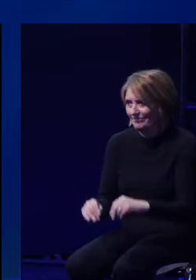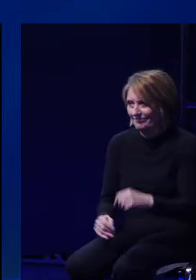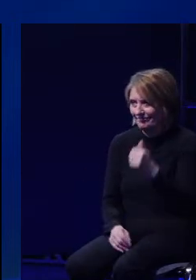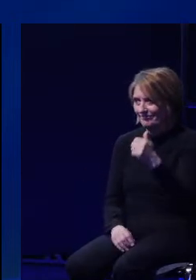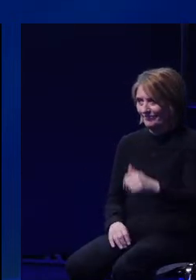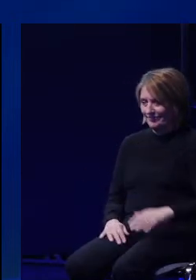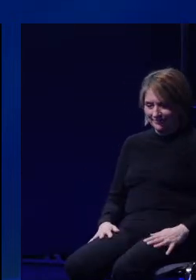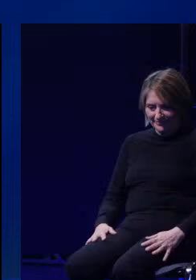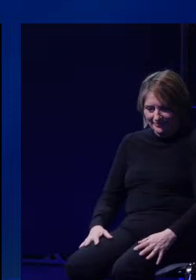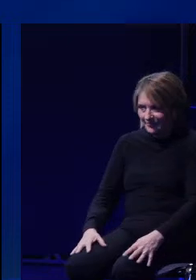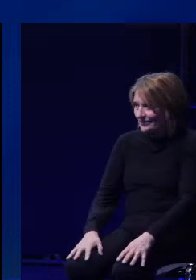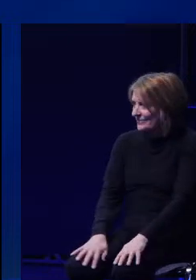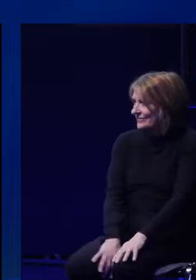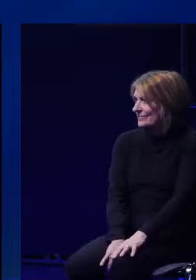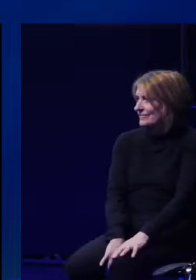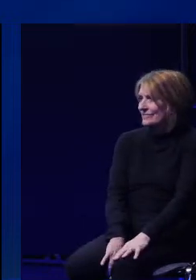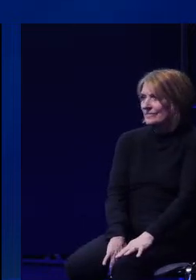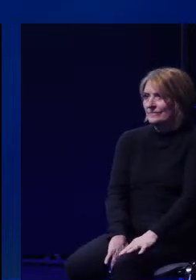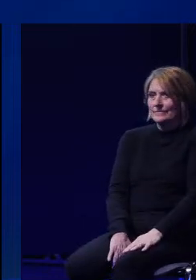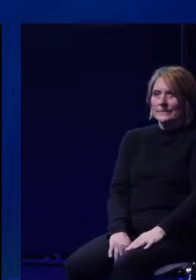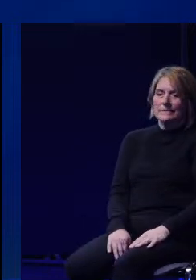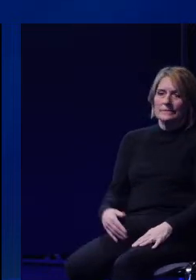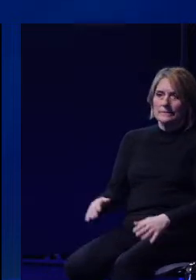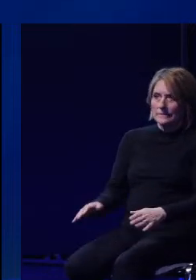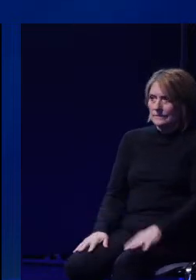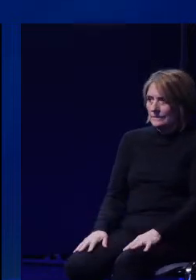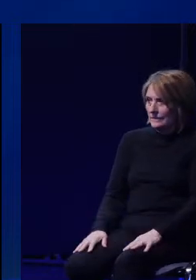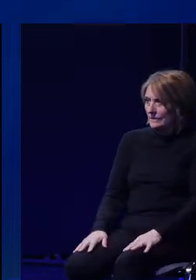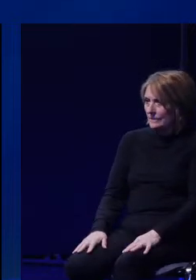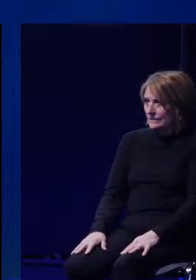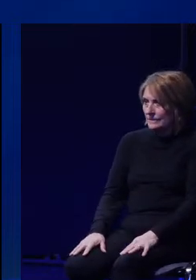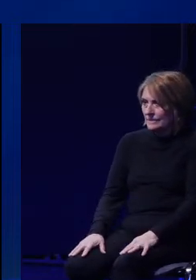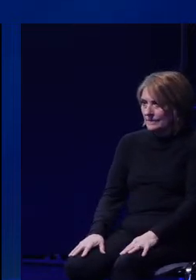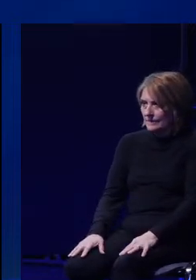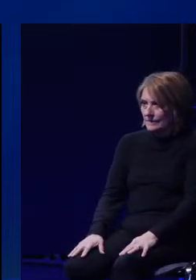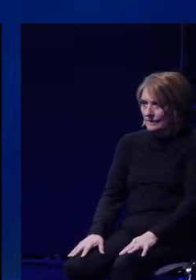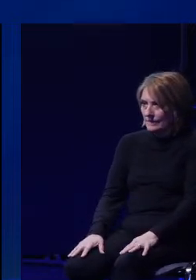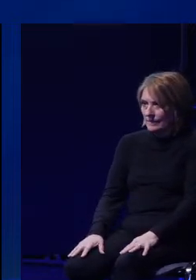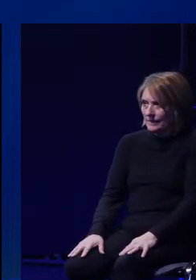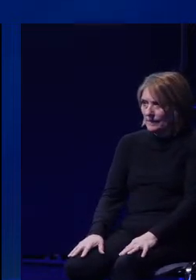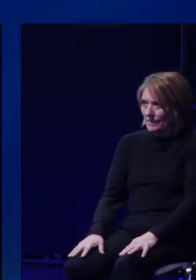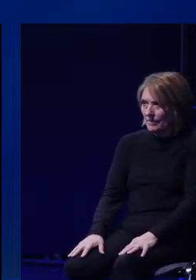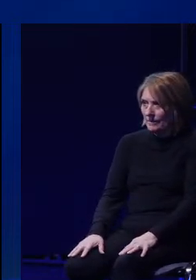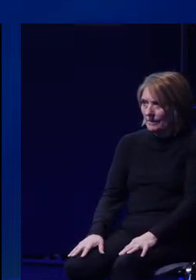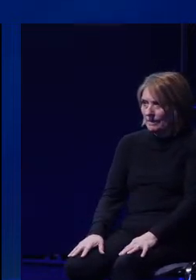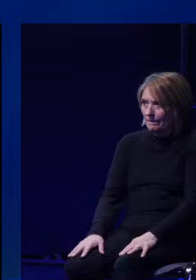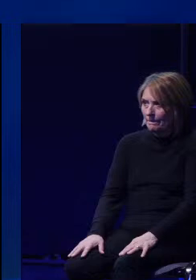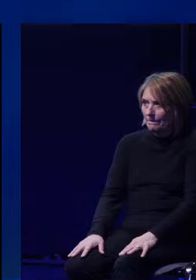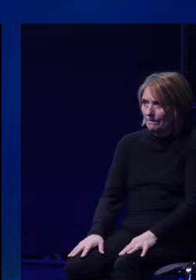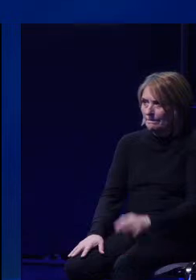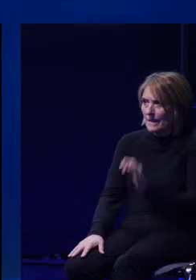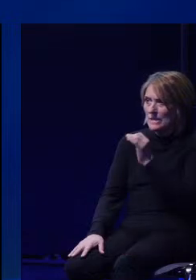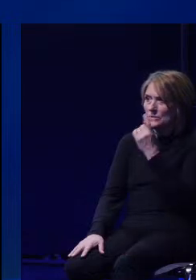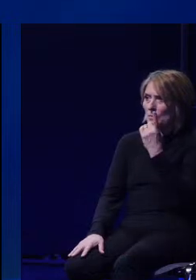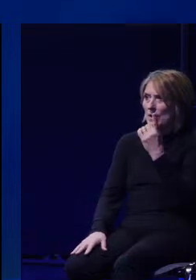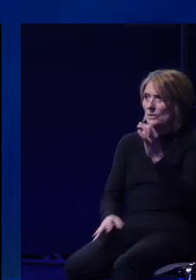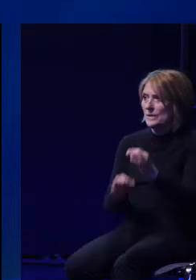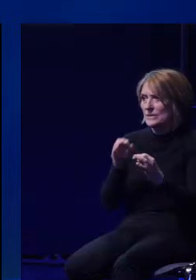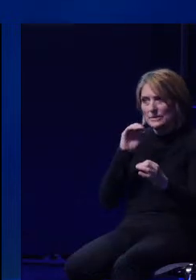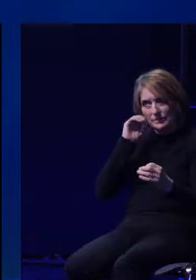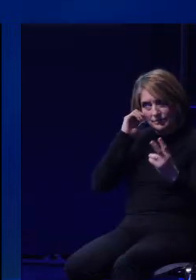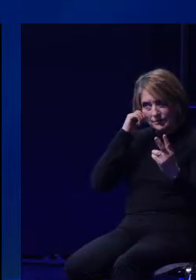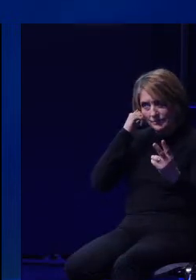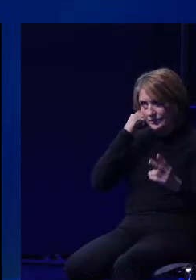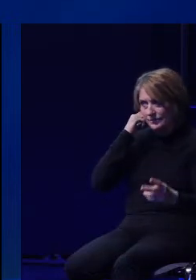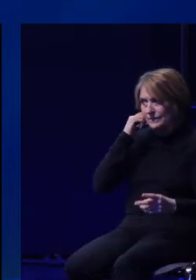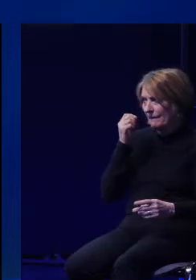right, is there any burning question that somebody would like to ask? There's something up front. Can I ask that question at least? Is that okay? Because I see 2 questions. I'm